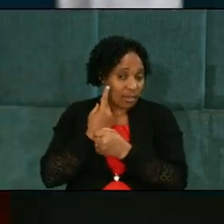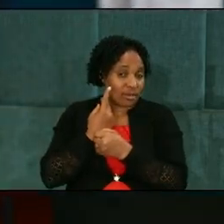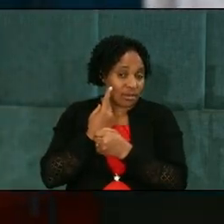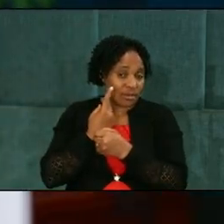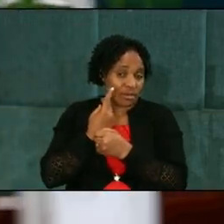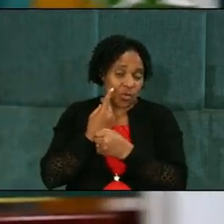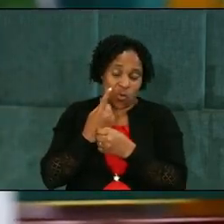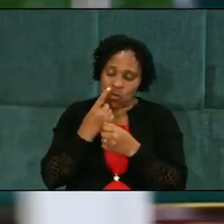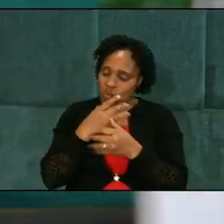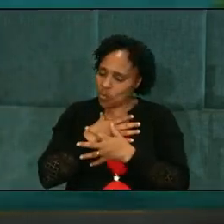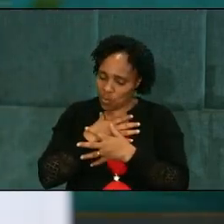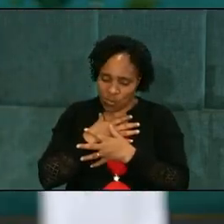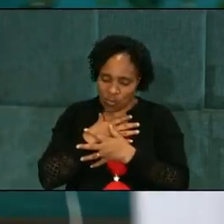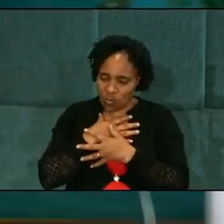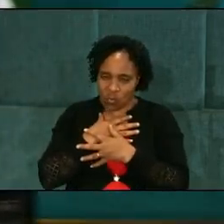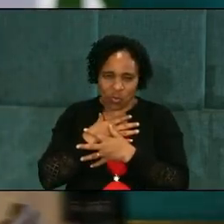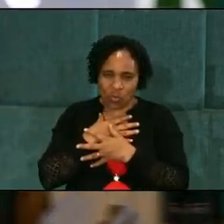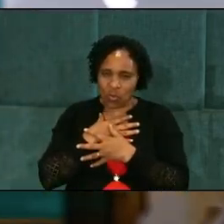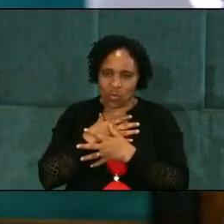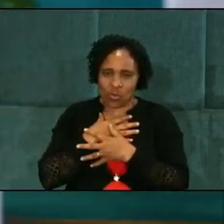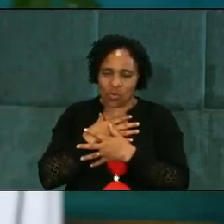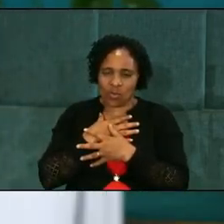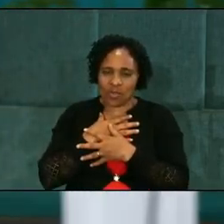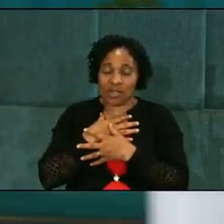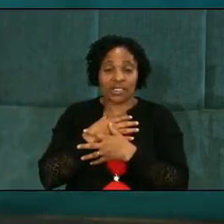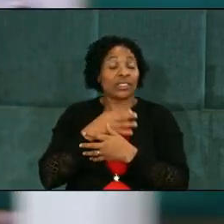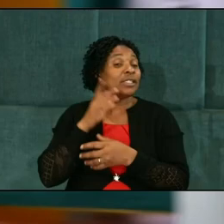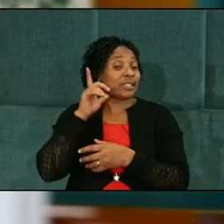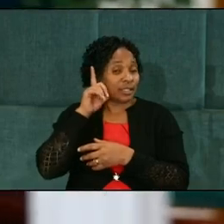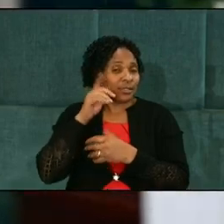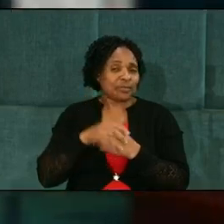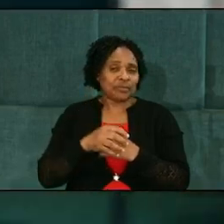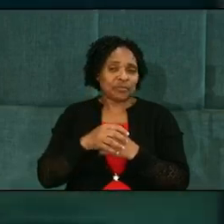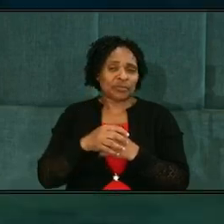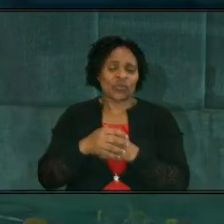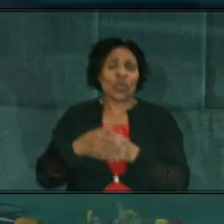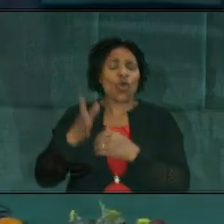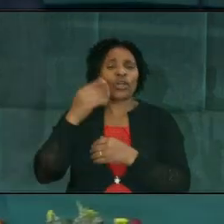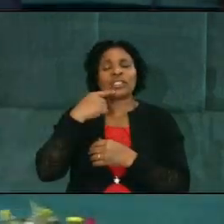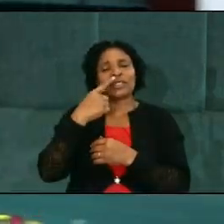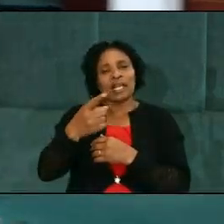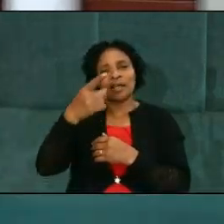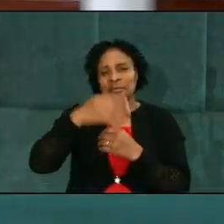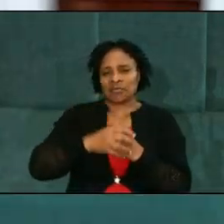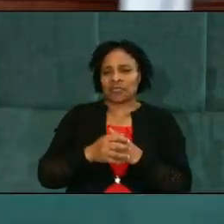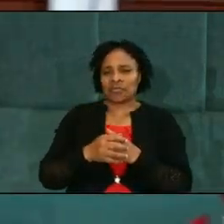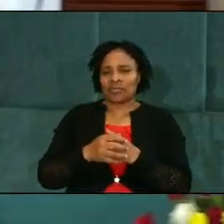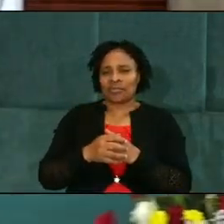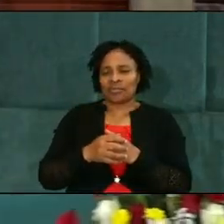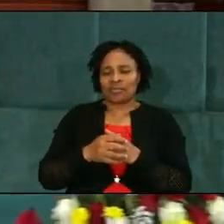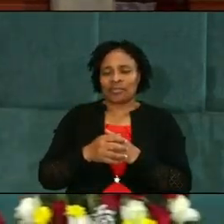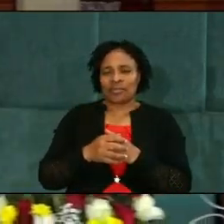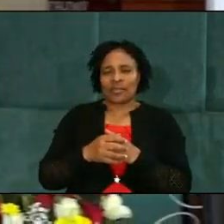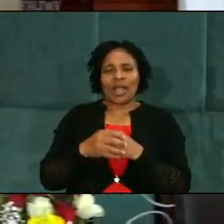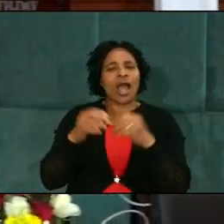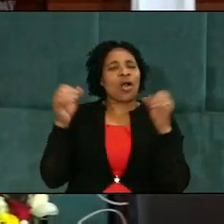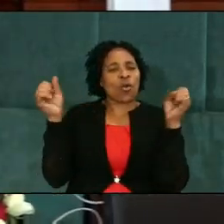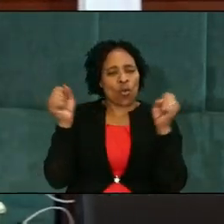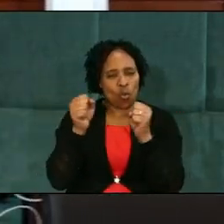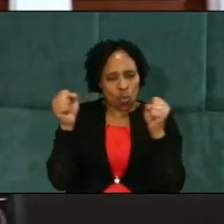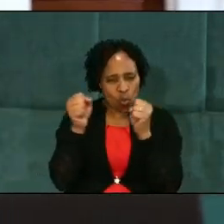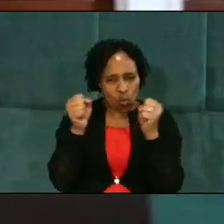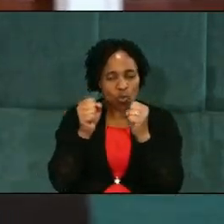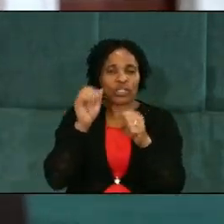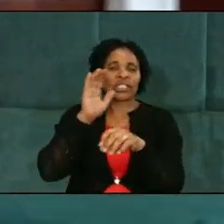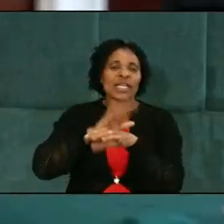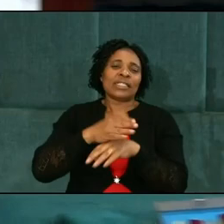Oh, still didn't get it. God says a cold church